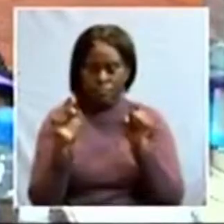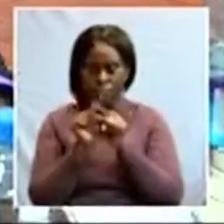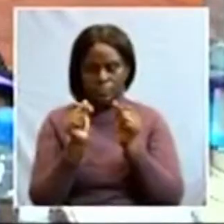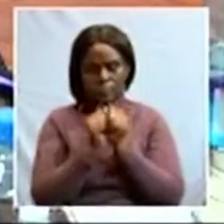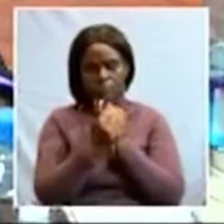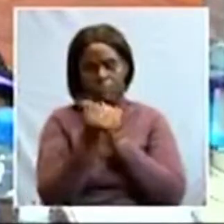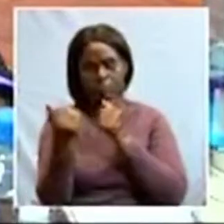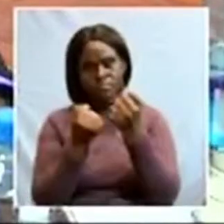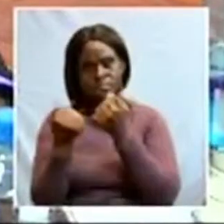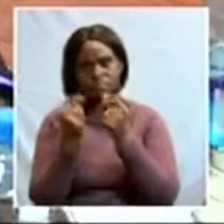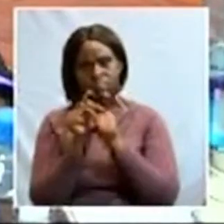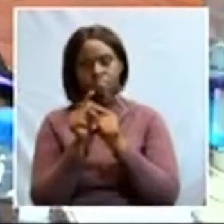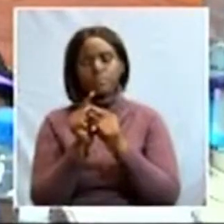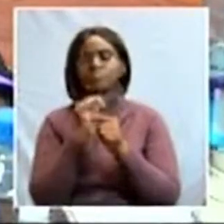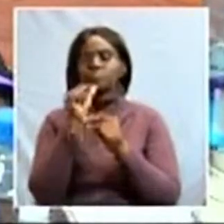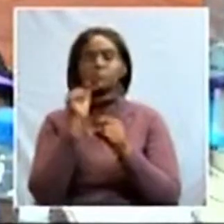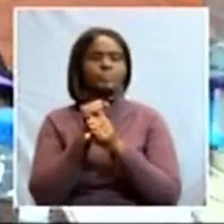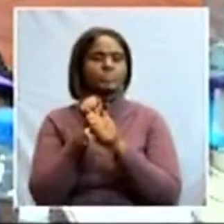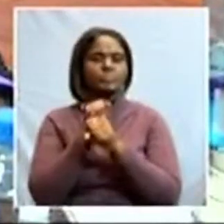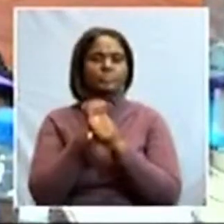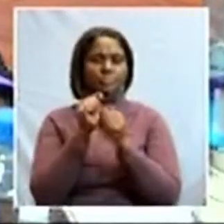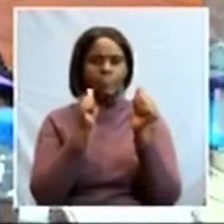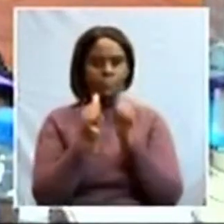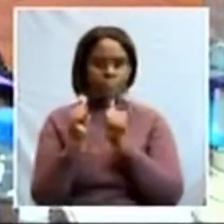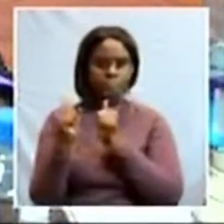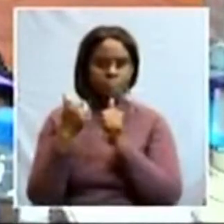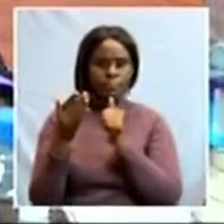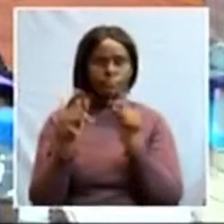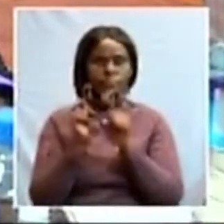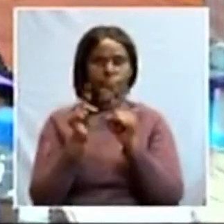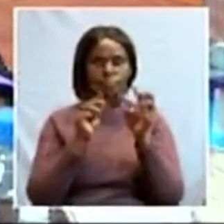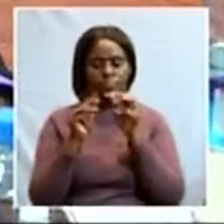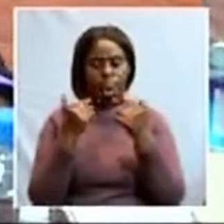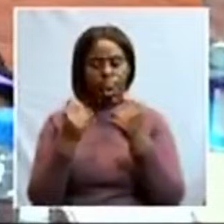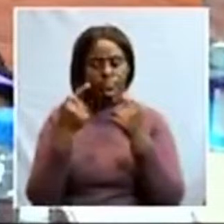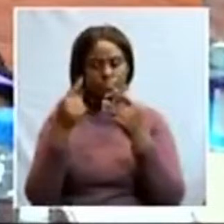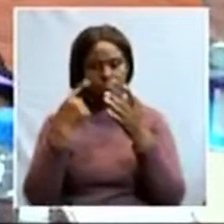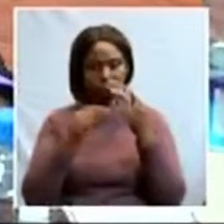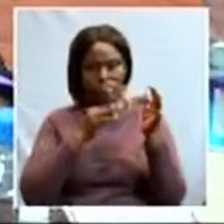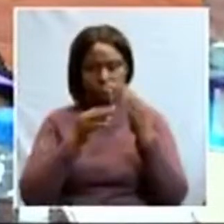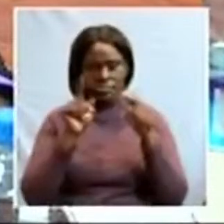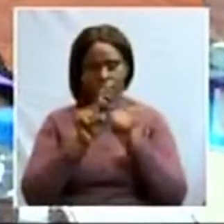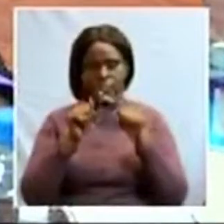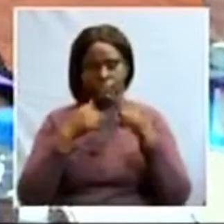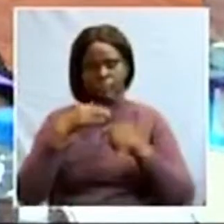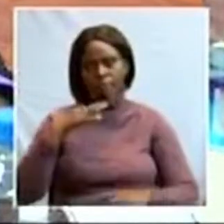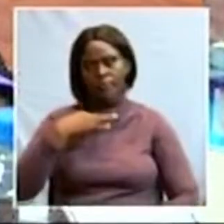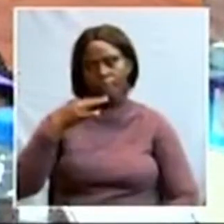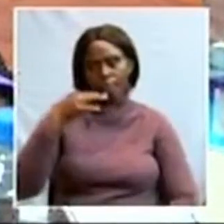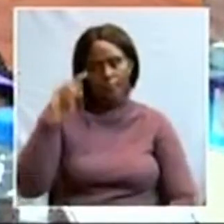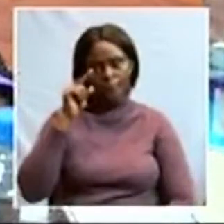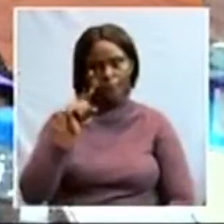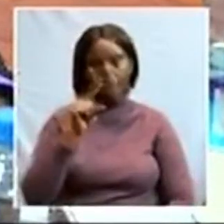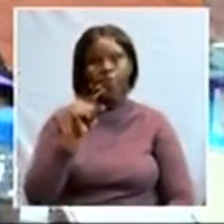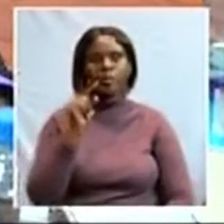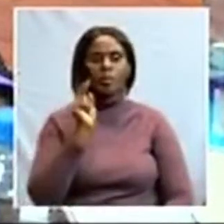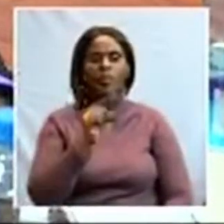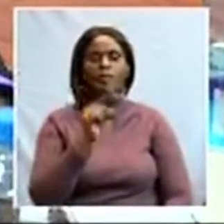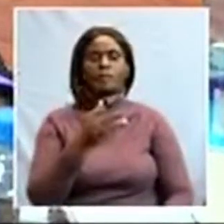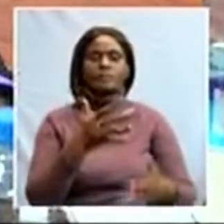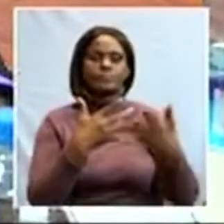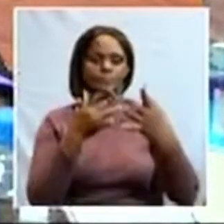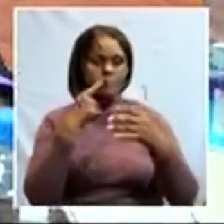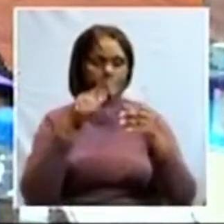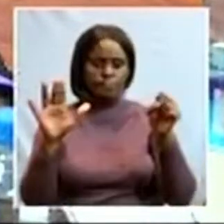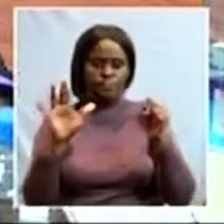other vehicle was a non-runner. Action taken. Management wishes to state that it has applied for the acquisition of the title for